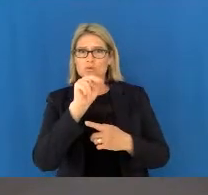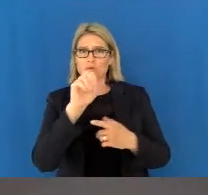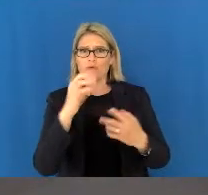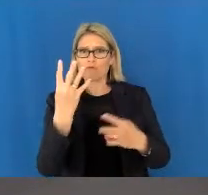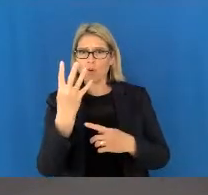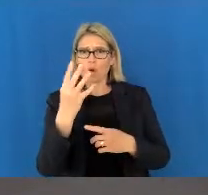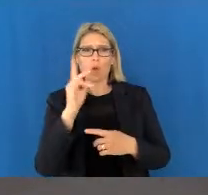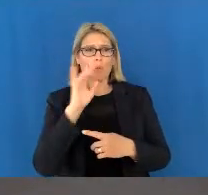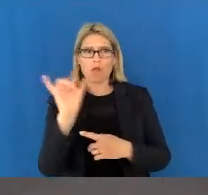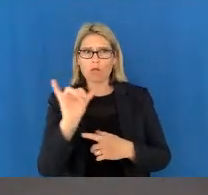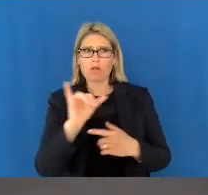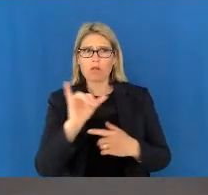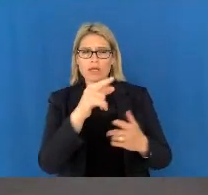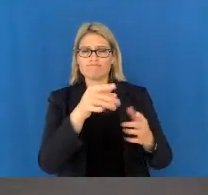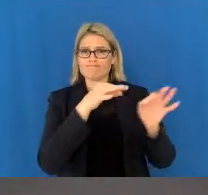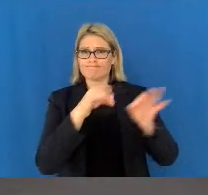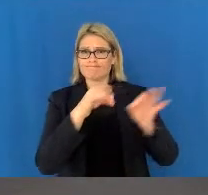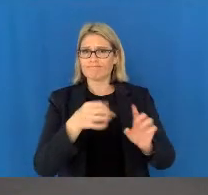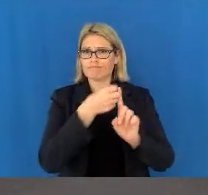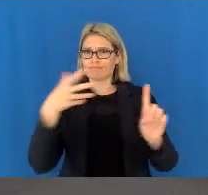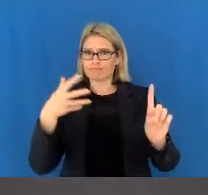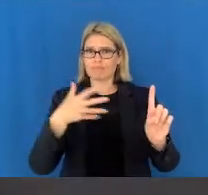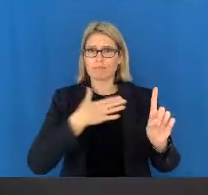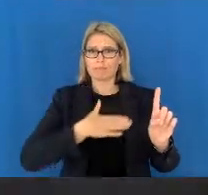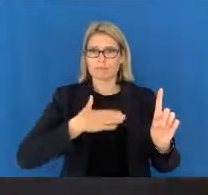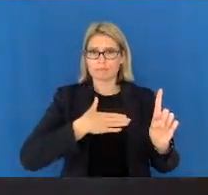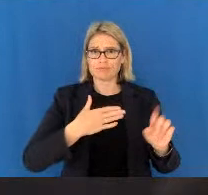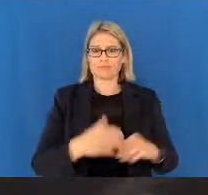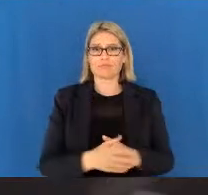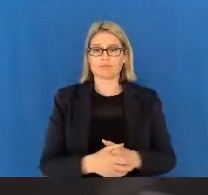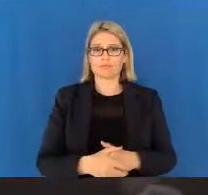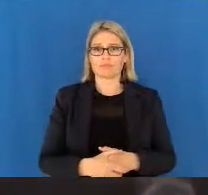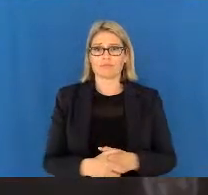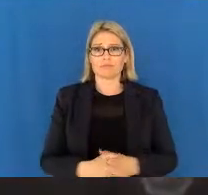4, please, Dr. Tobin? Merci.